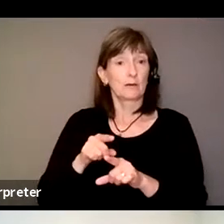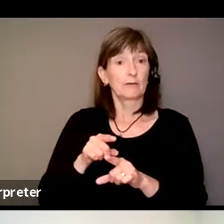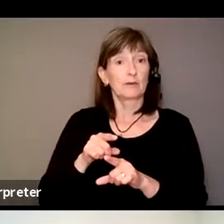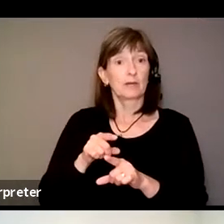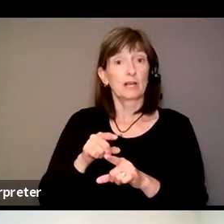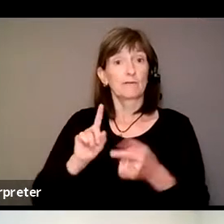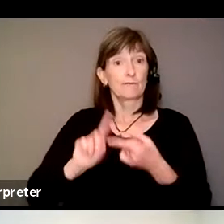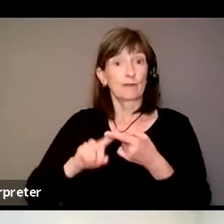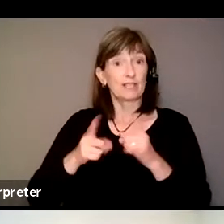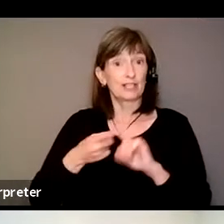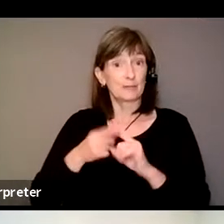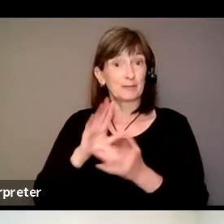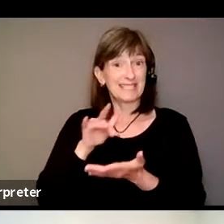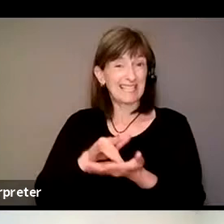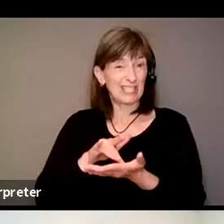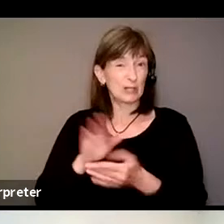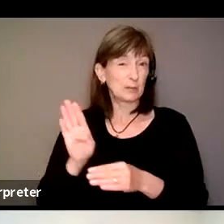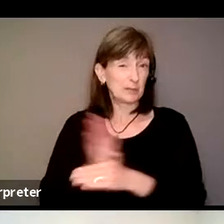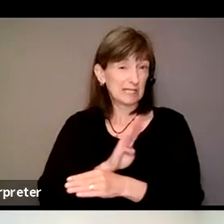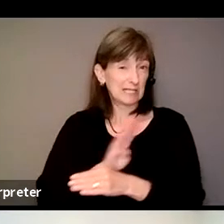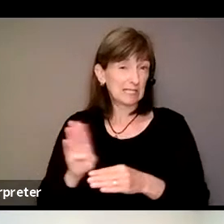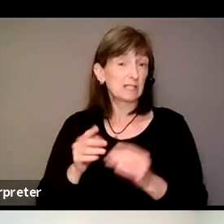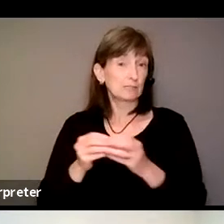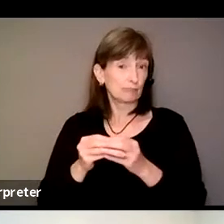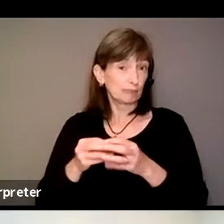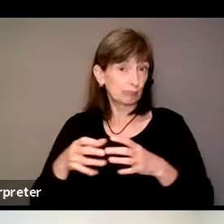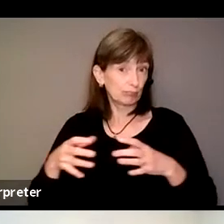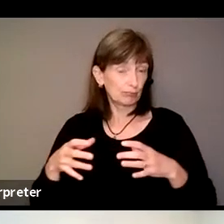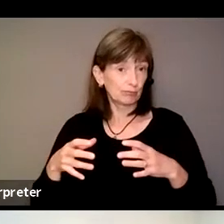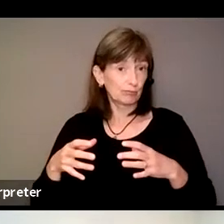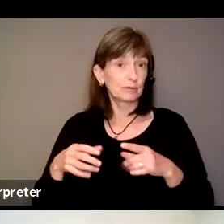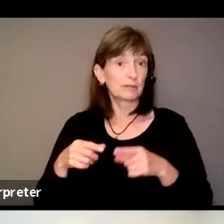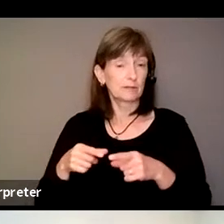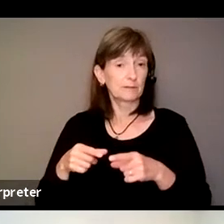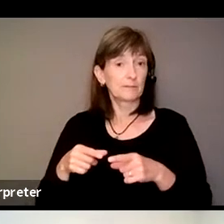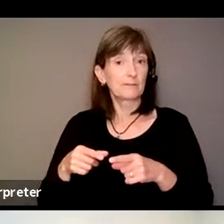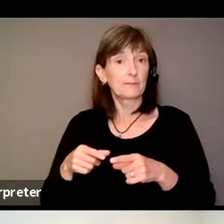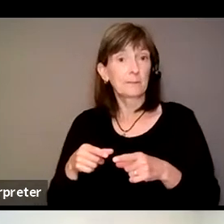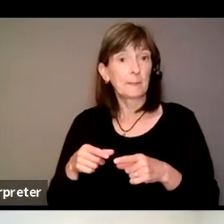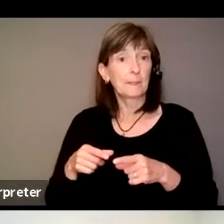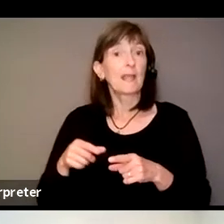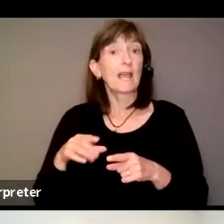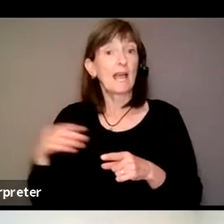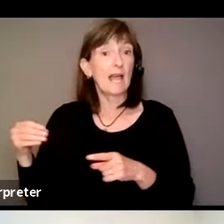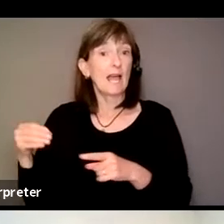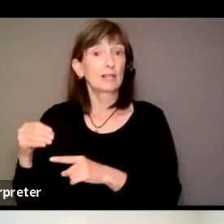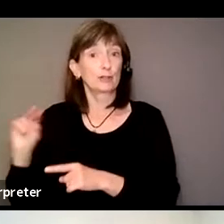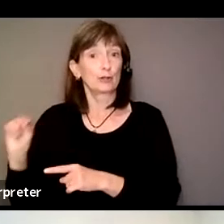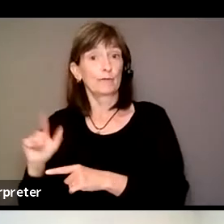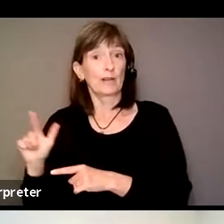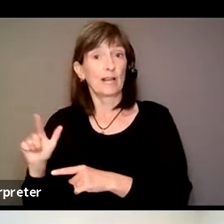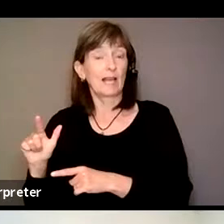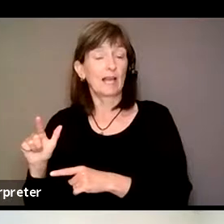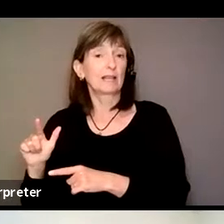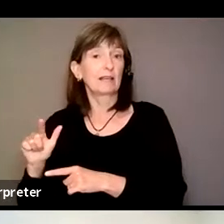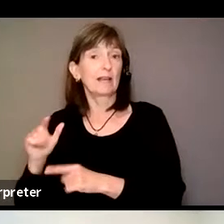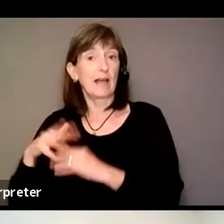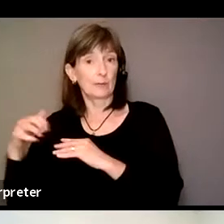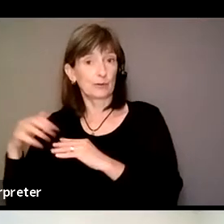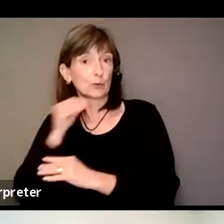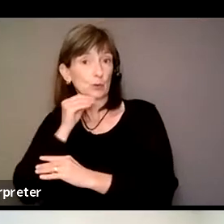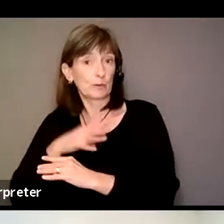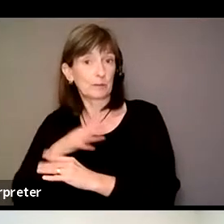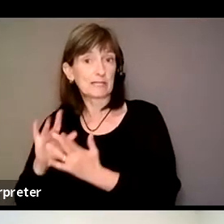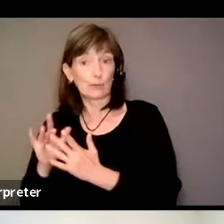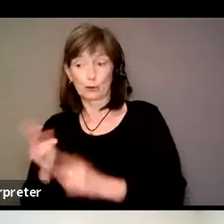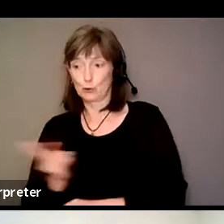friendship center kind of business incubator. And we work very closely with the Newfoundland Aboriginal Women's Network. So from a